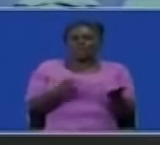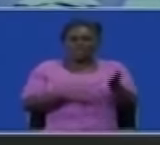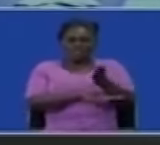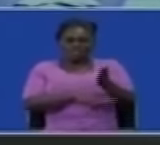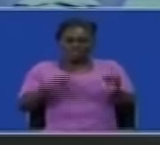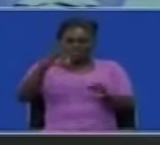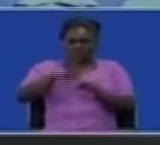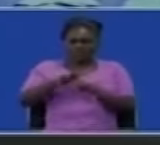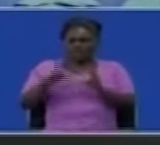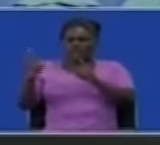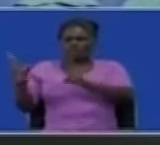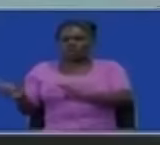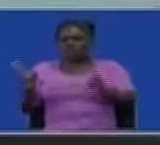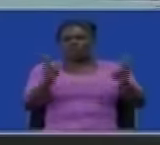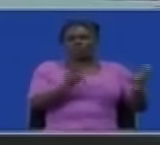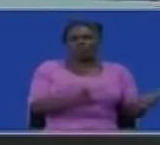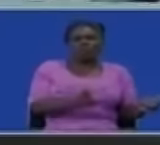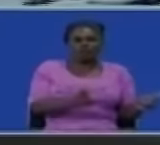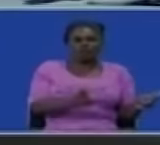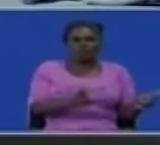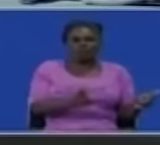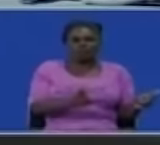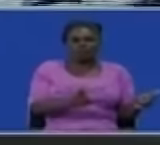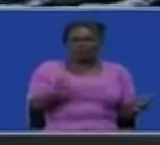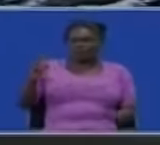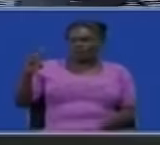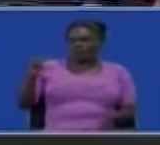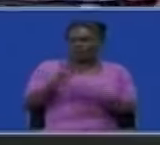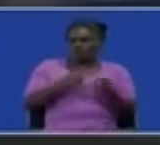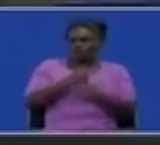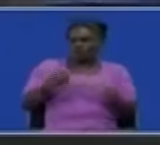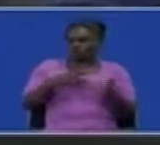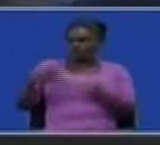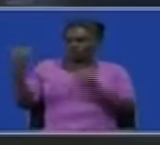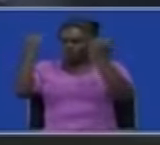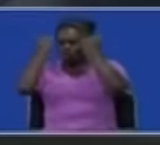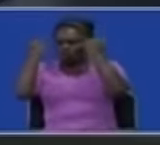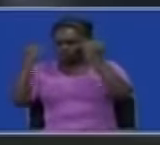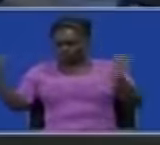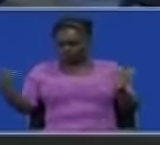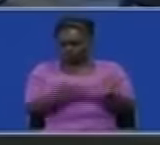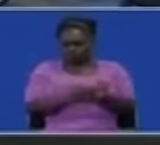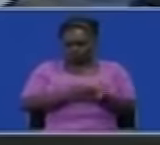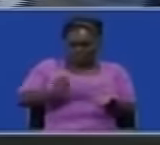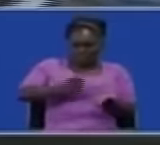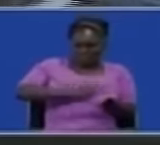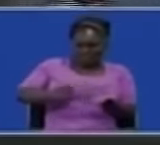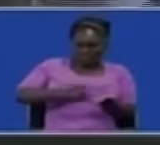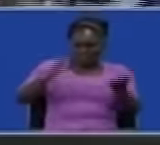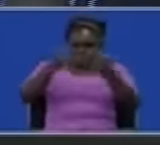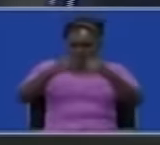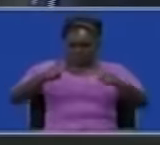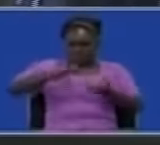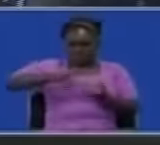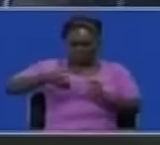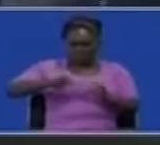elections becomes the order of the day. Court now moves to court seeking to block the president's assent to the contentious election